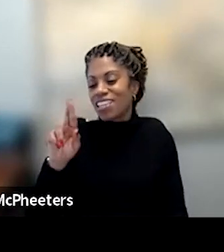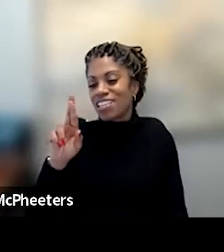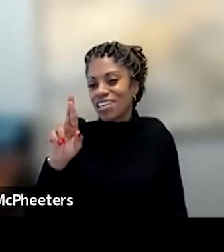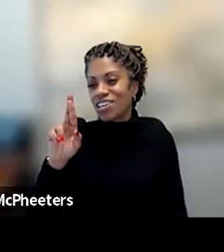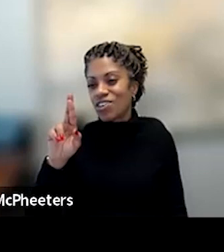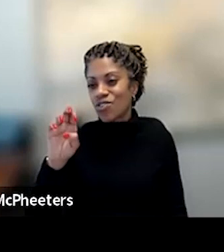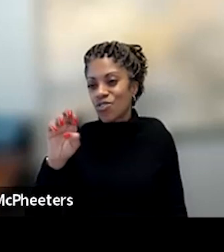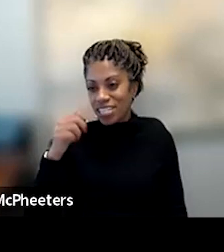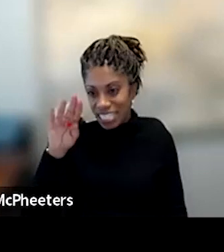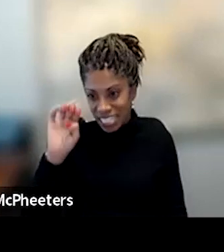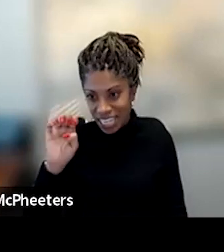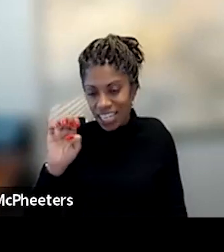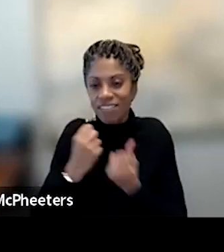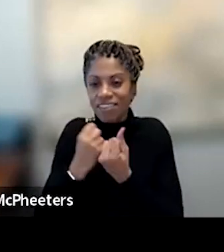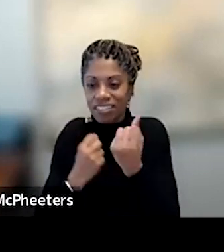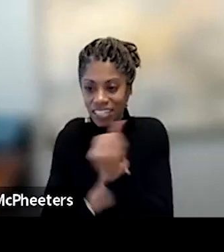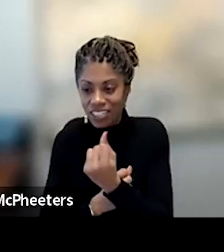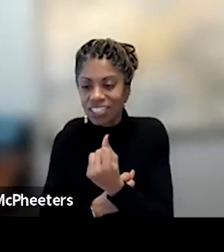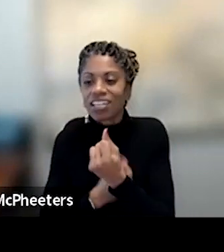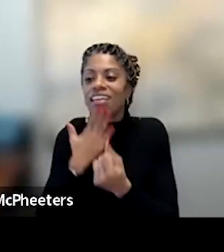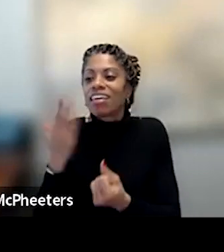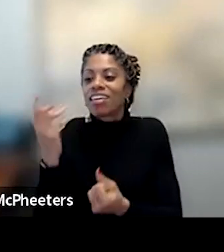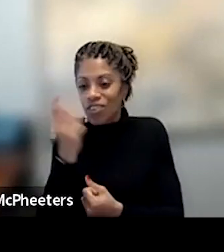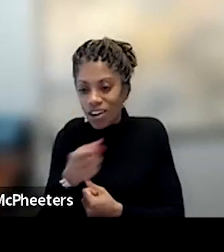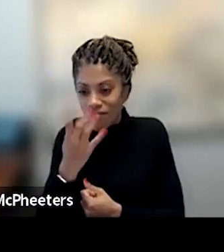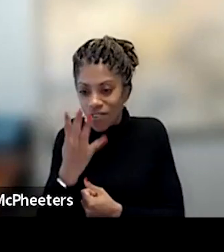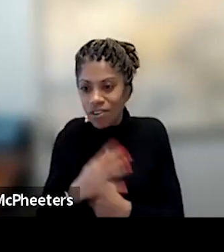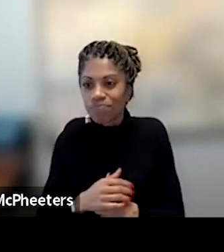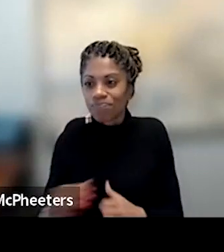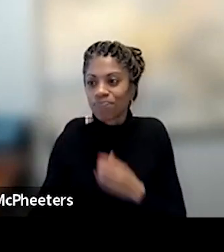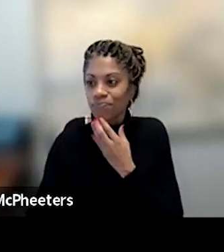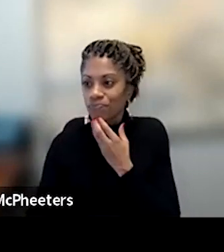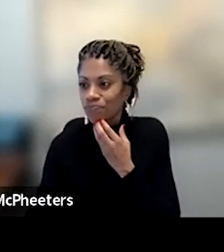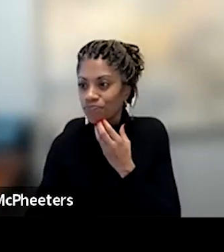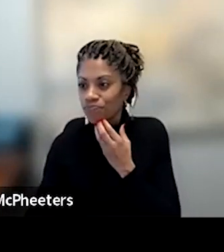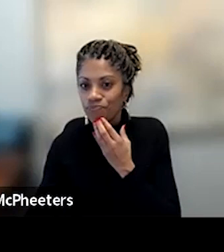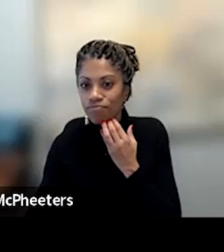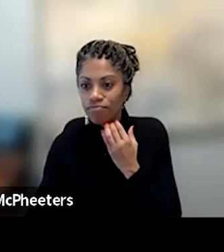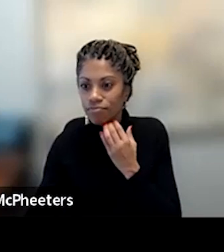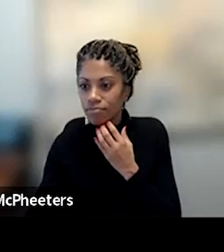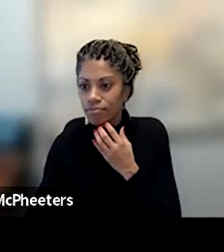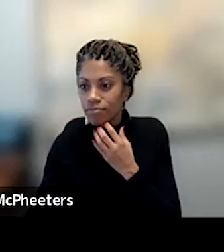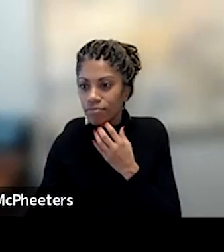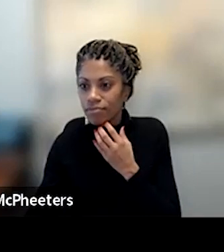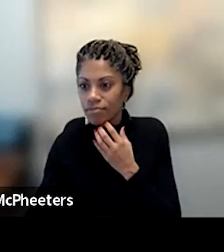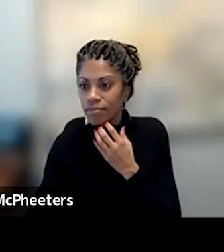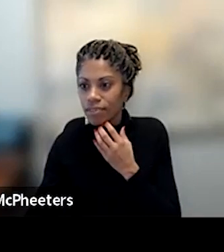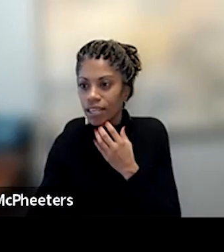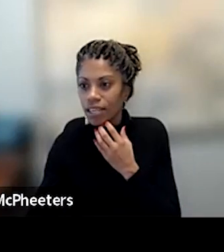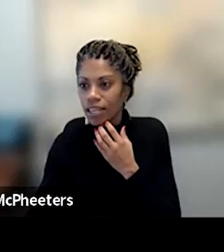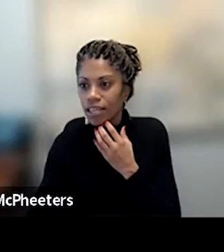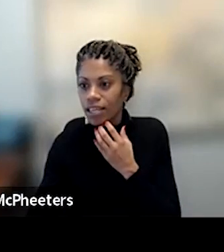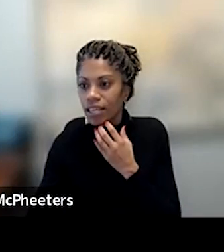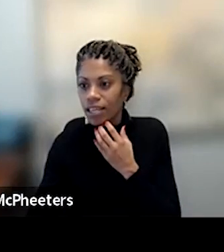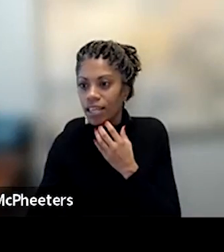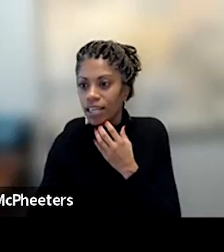is a busy, busy season. Trying to get a lot done. And you're like, you know what, ComNet, I have time for 90 minutes to